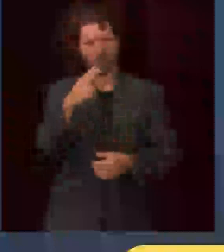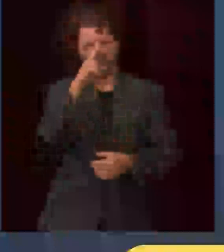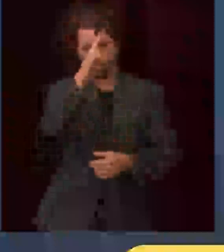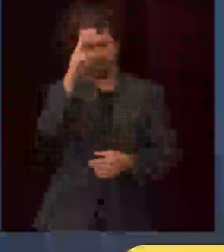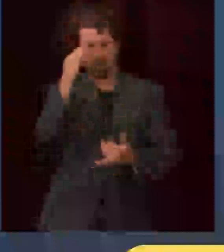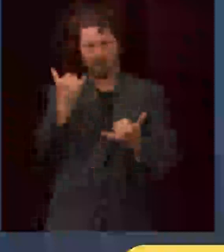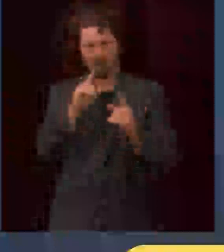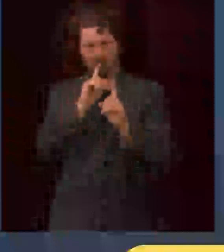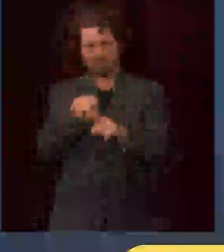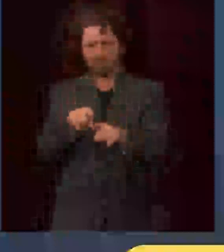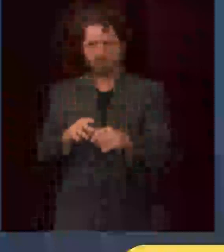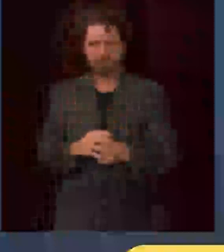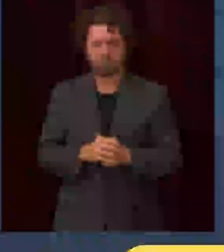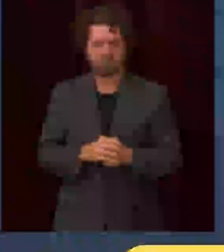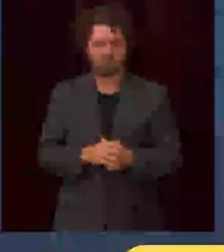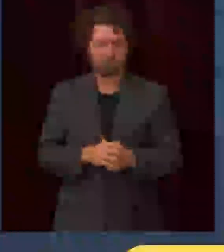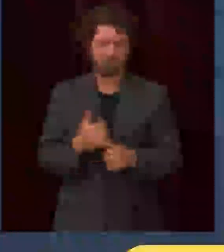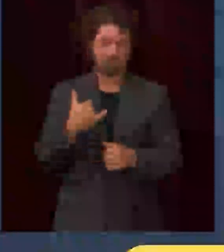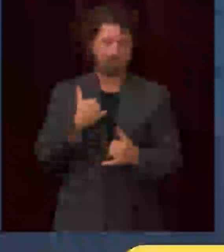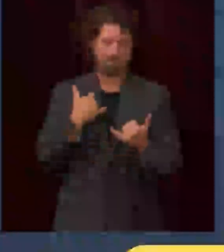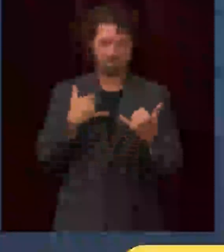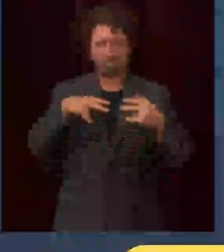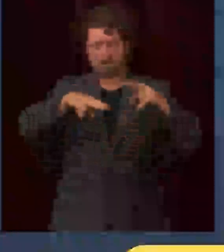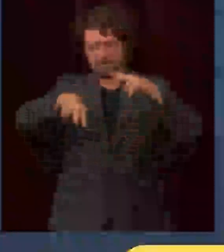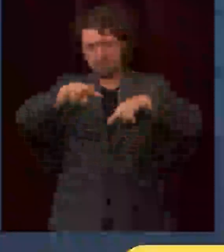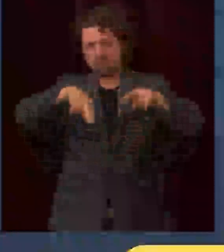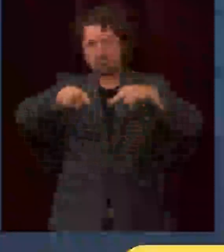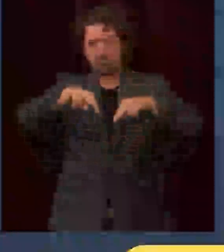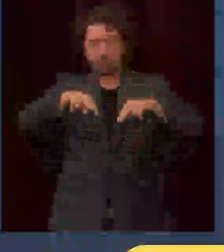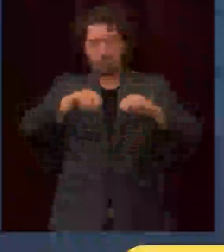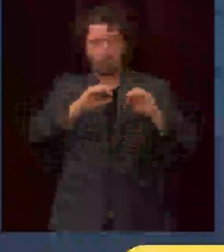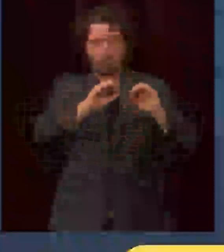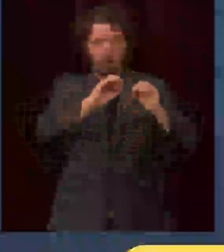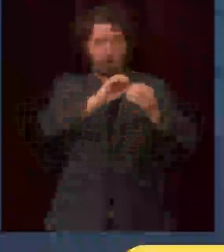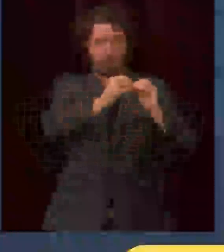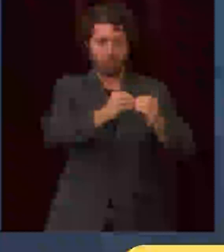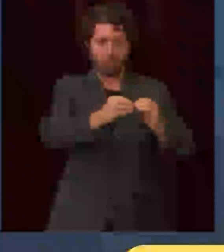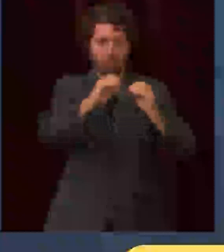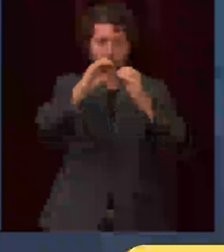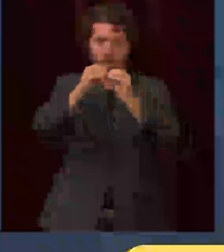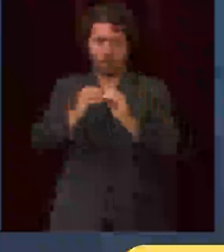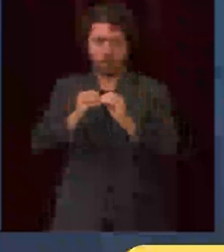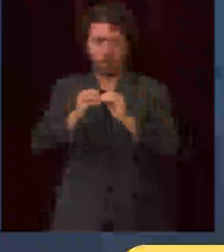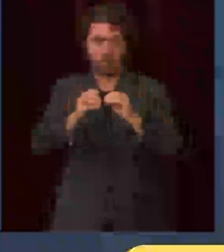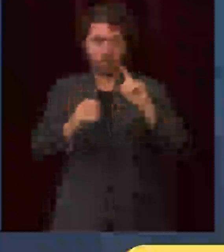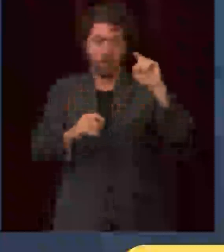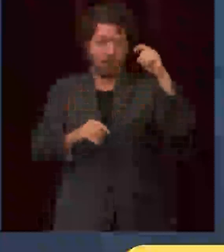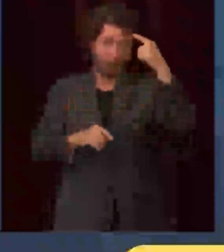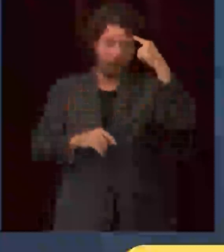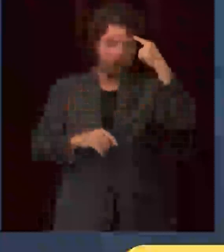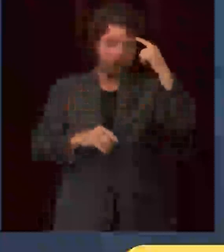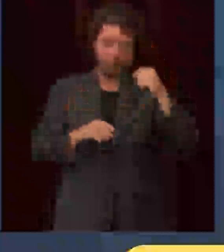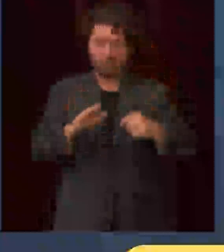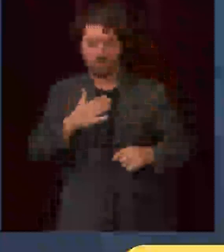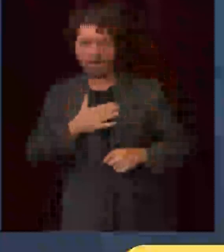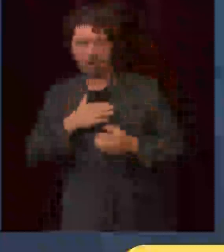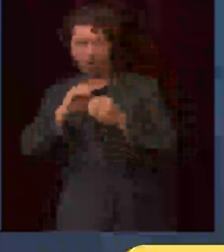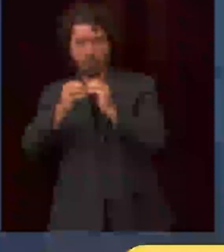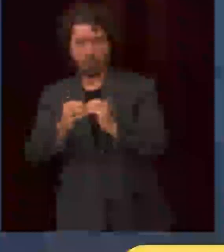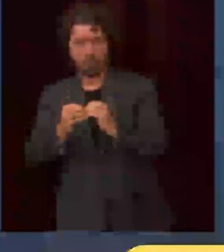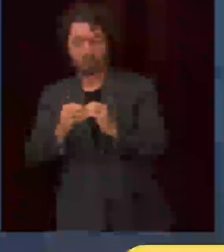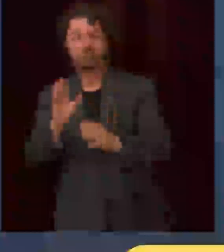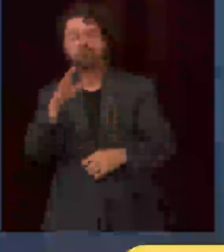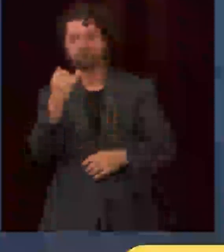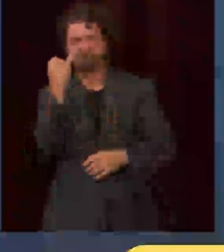Governor Inslee are looking at, the use of masks have the ability to impact at least 4, if not all 5 of them. The opportunity here